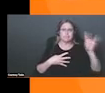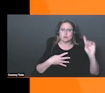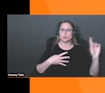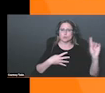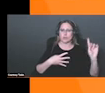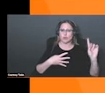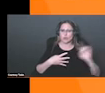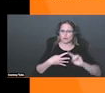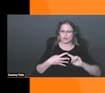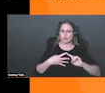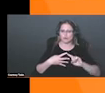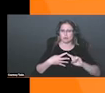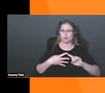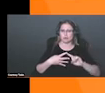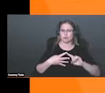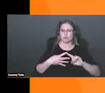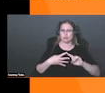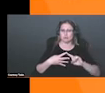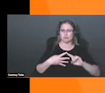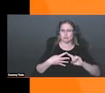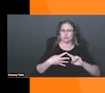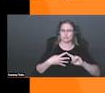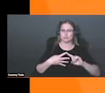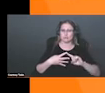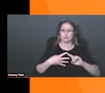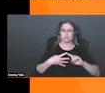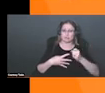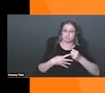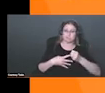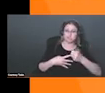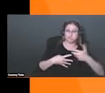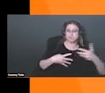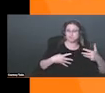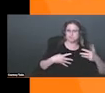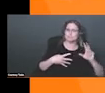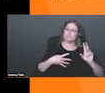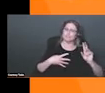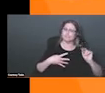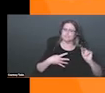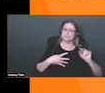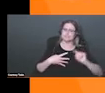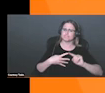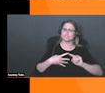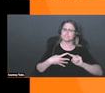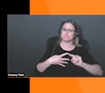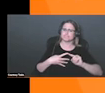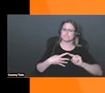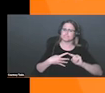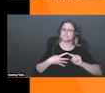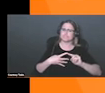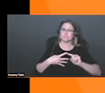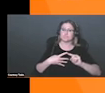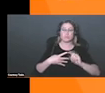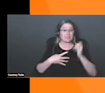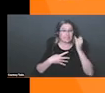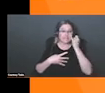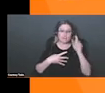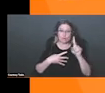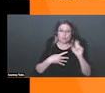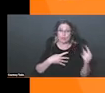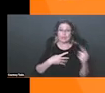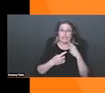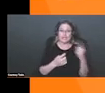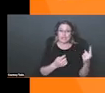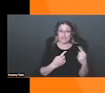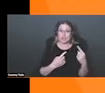them. I'm not going to talk a lot about that today, but I can certainly answer some questions at the